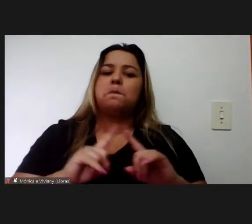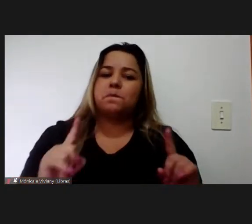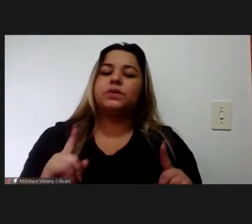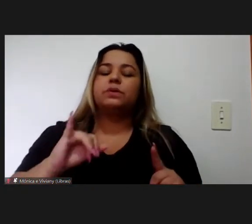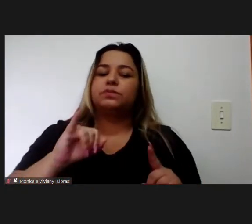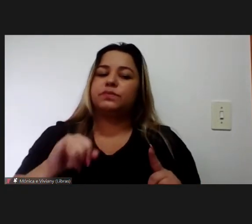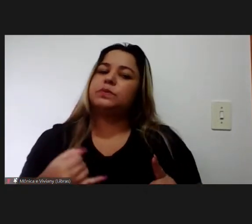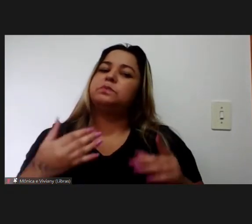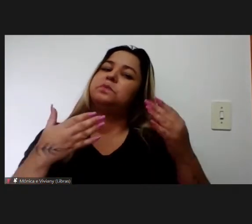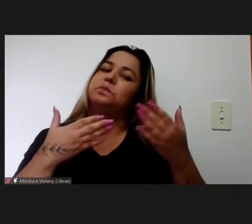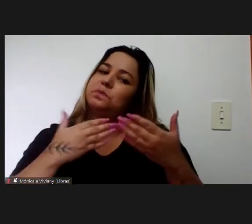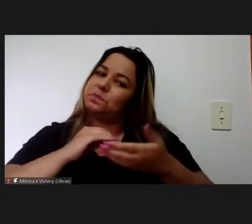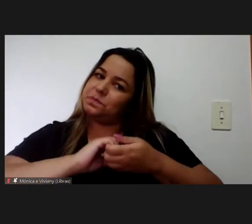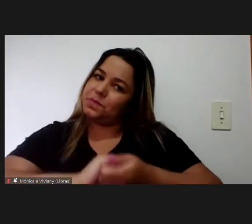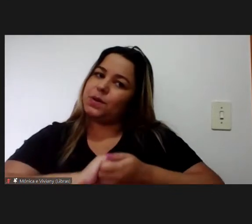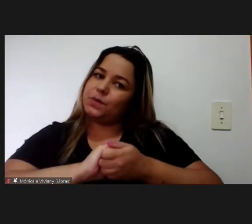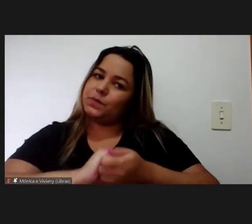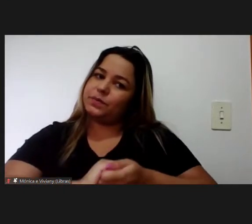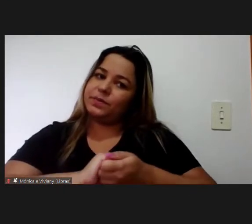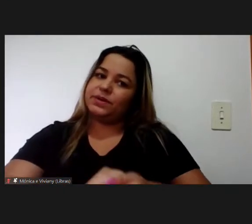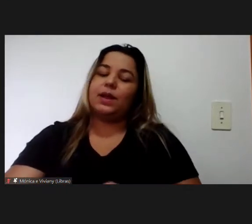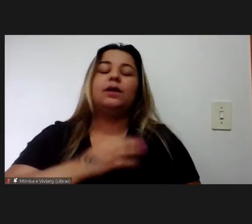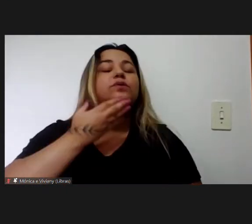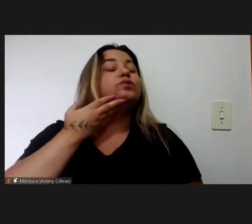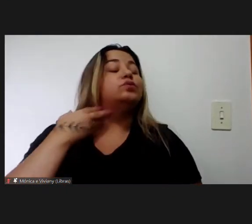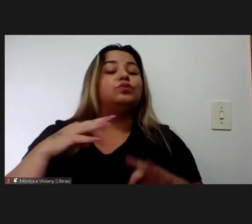PAHO now, but I would like to salute PAHO now.